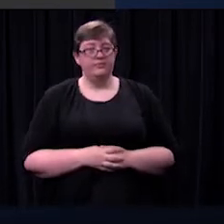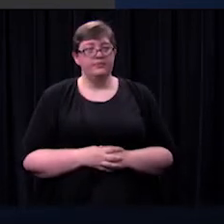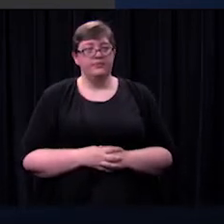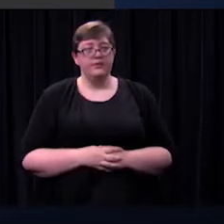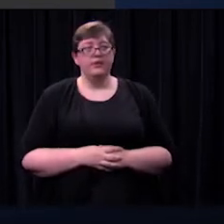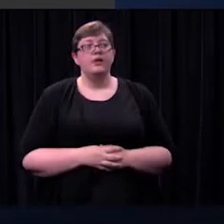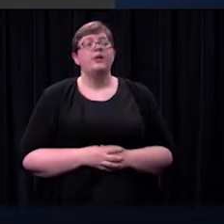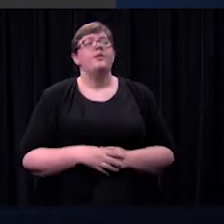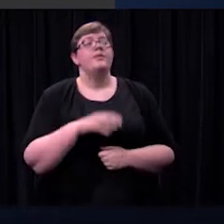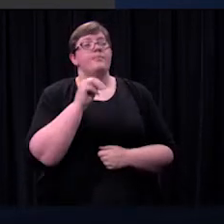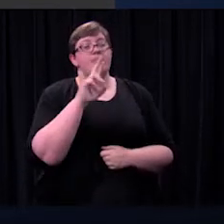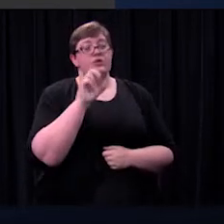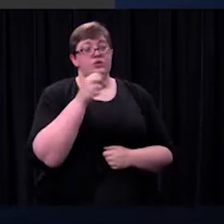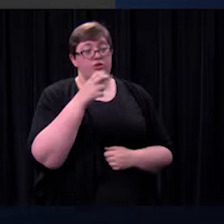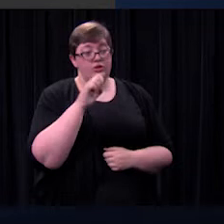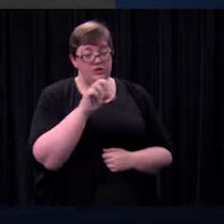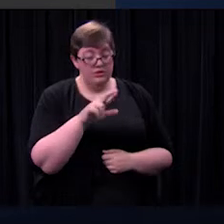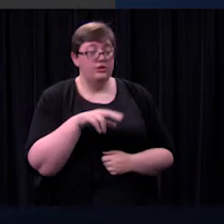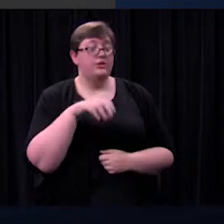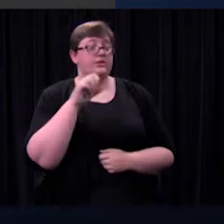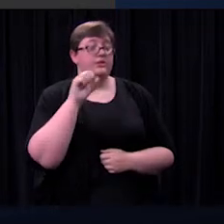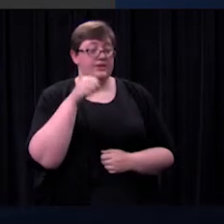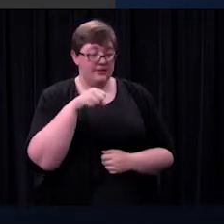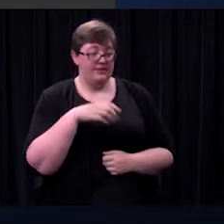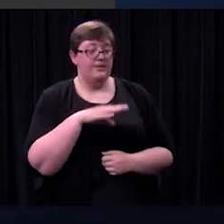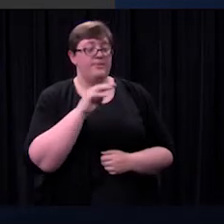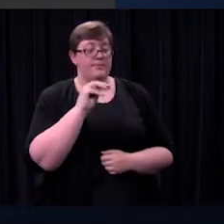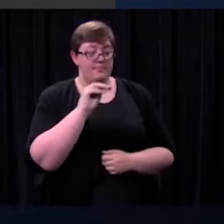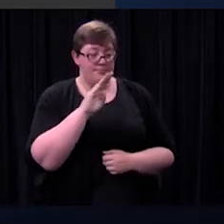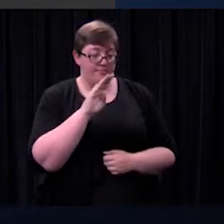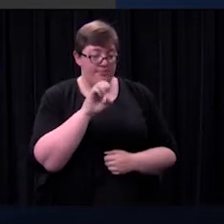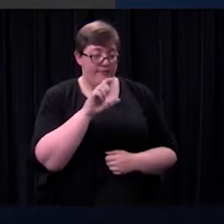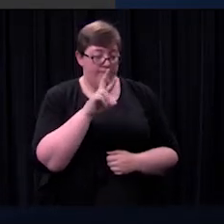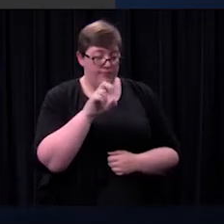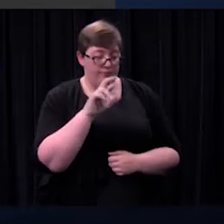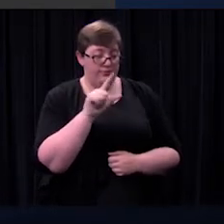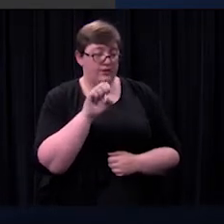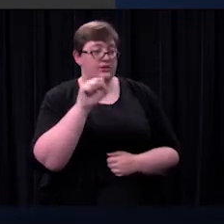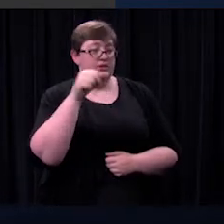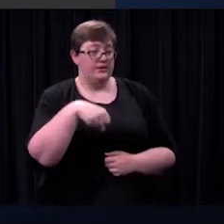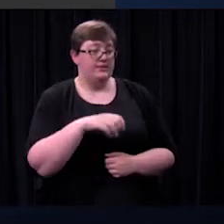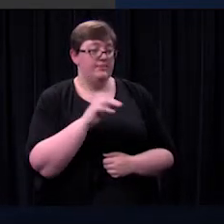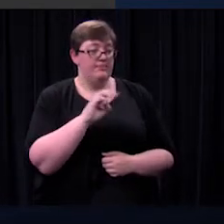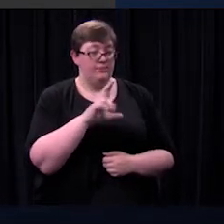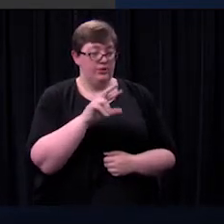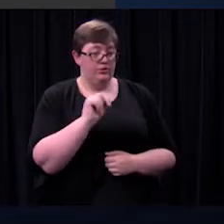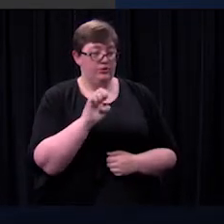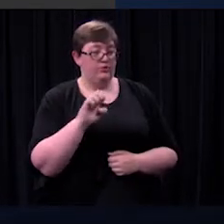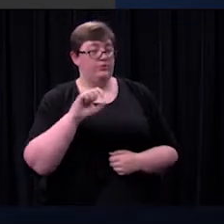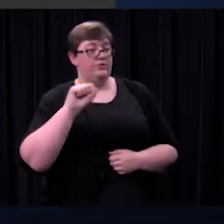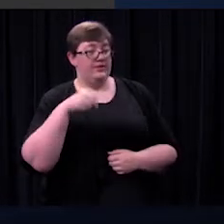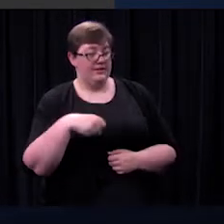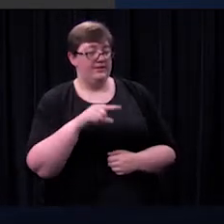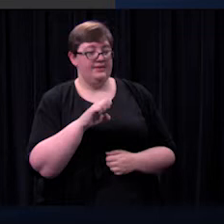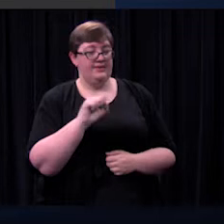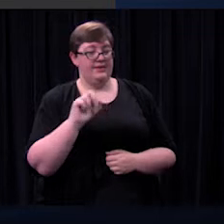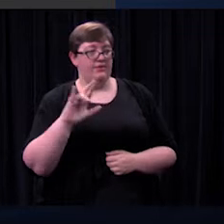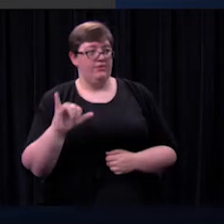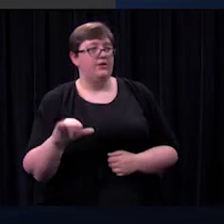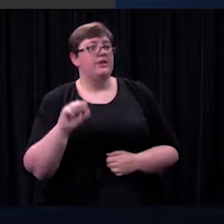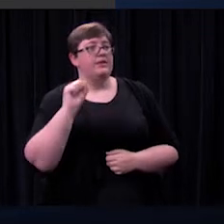Mr. Shear? Yes. Mr. Beveridge? Yes. Mr. McCune? Yes. Mr. Gary? Yes. Okay, and then